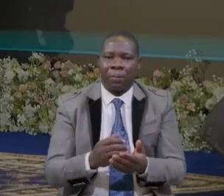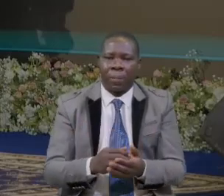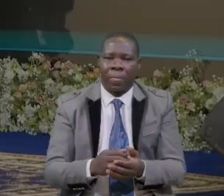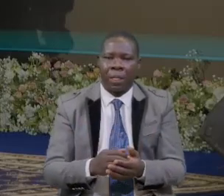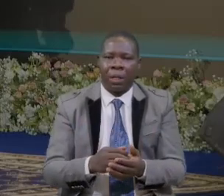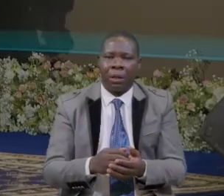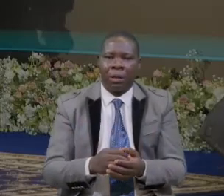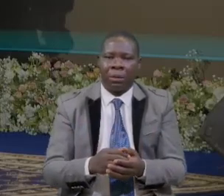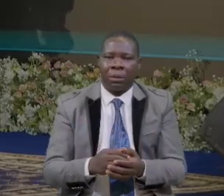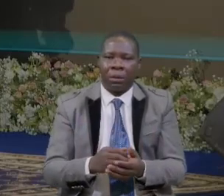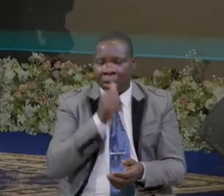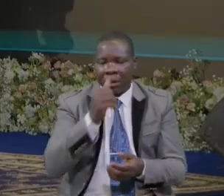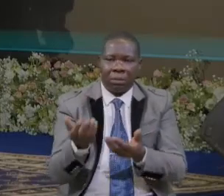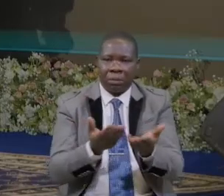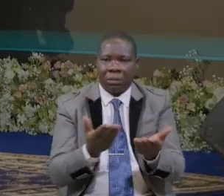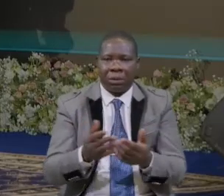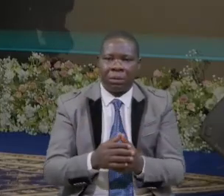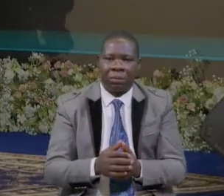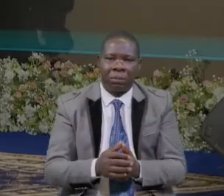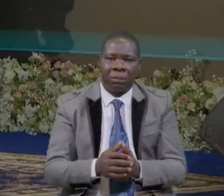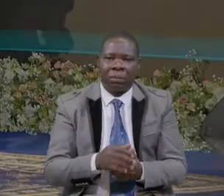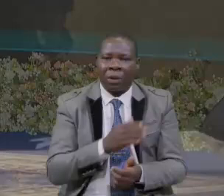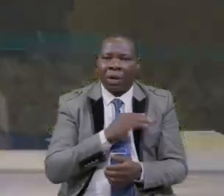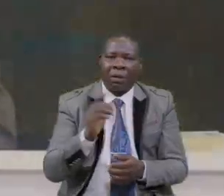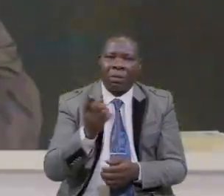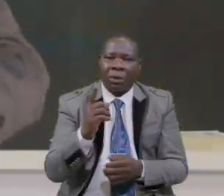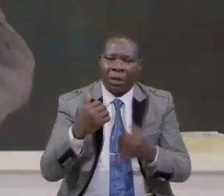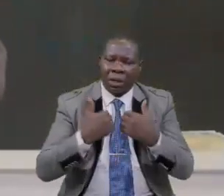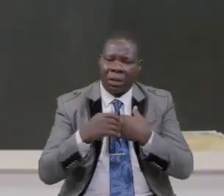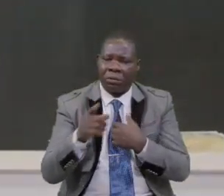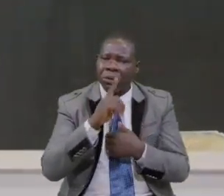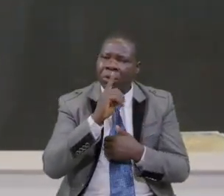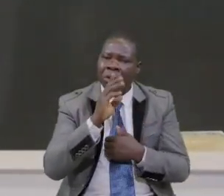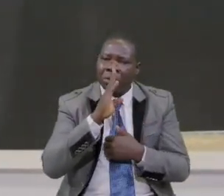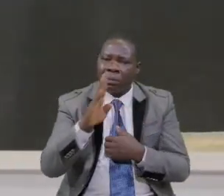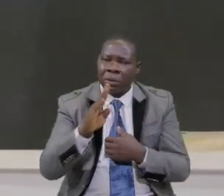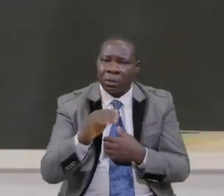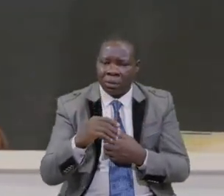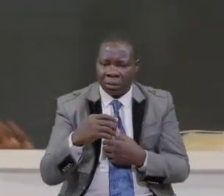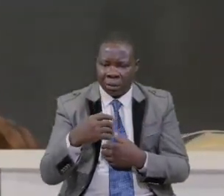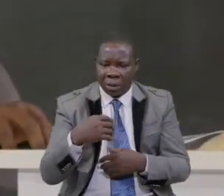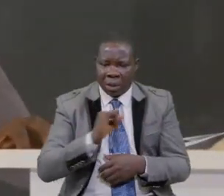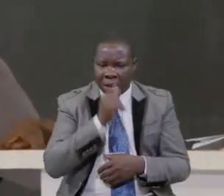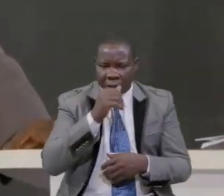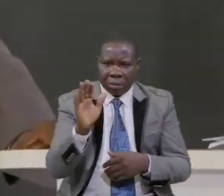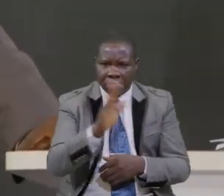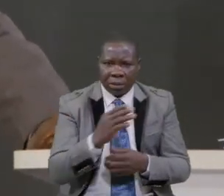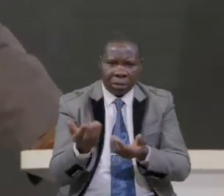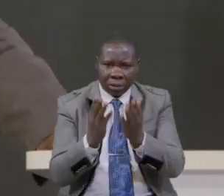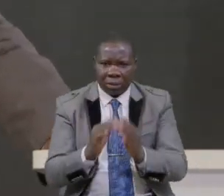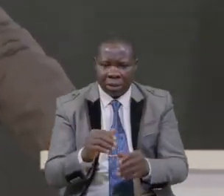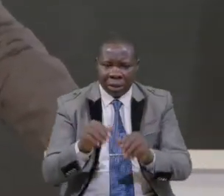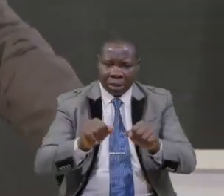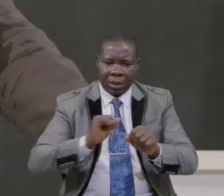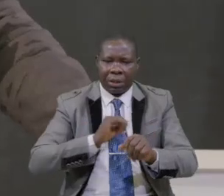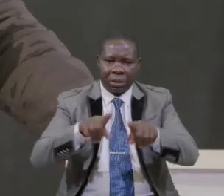there. And where have you been? I'm your servant now. Can I go anywhere without telling you that